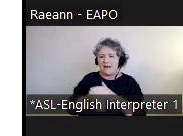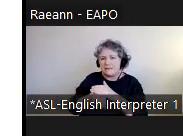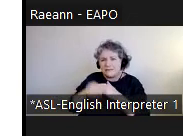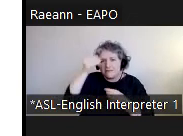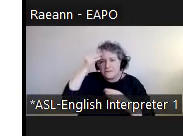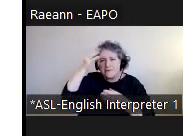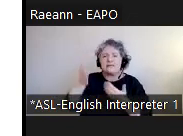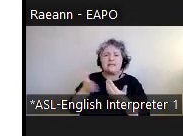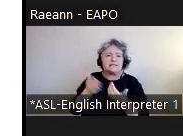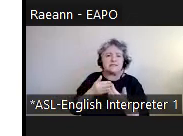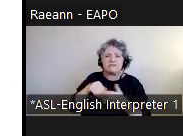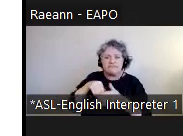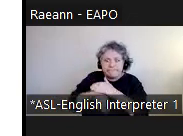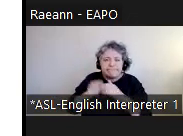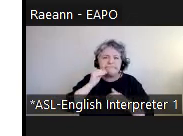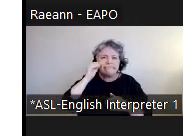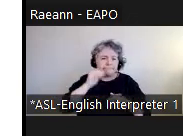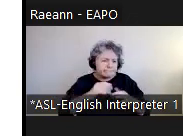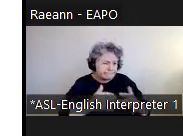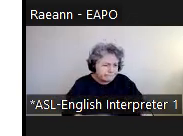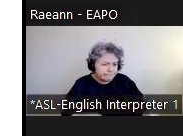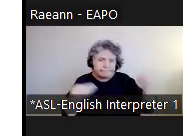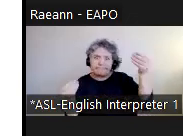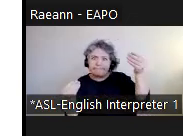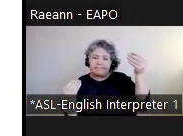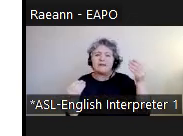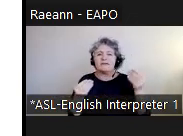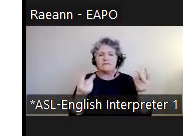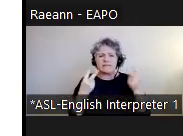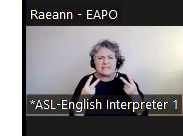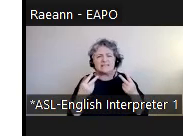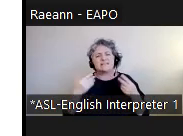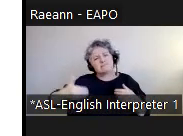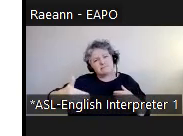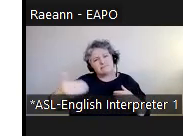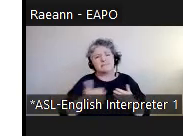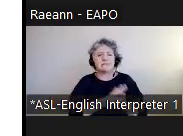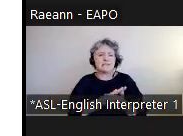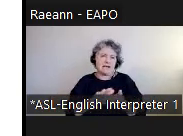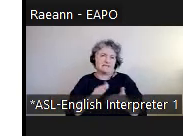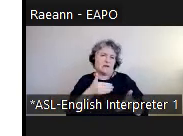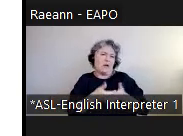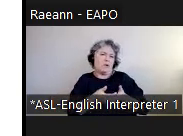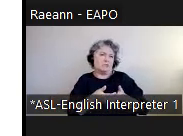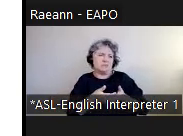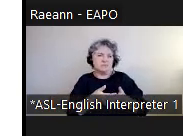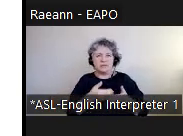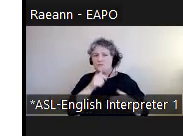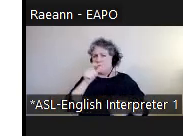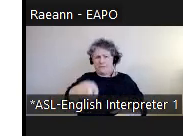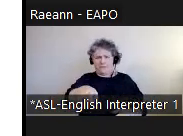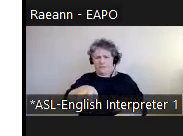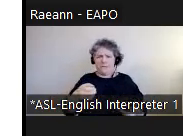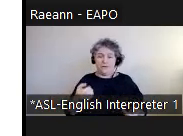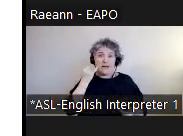more easily. They can be there in person. They can visit you. So it's a nice consideration to see, if you have,